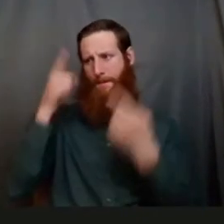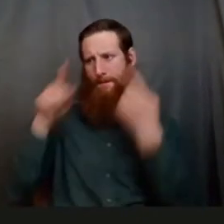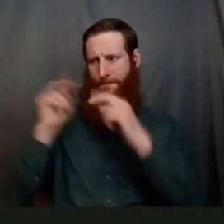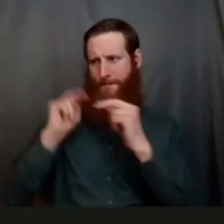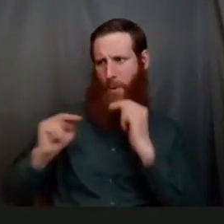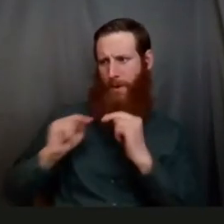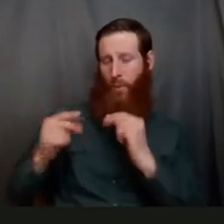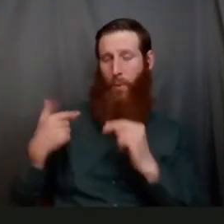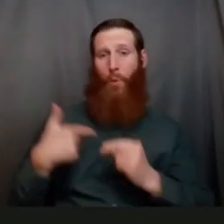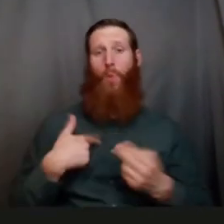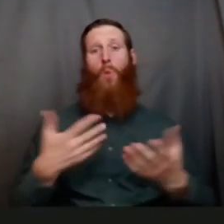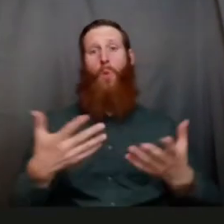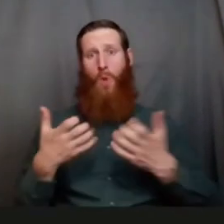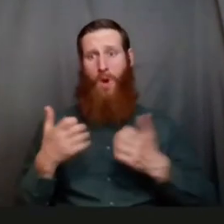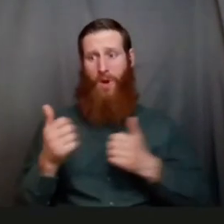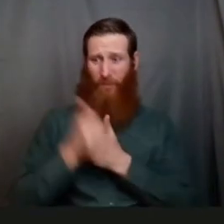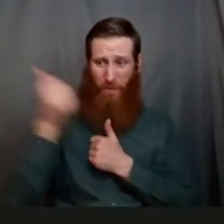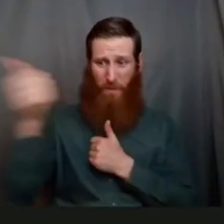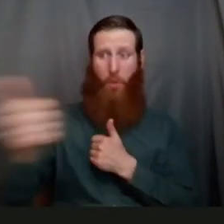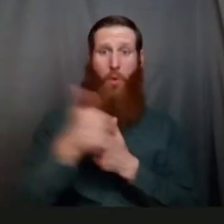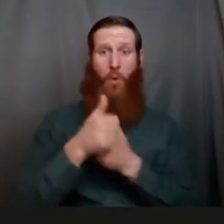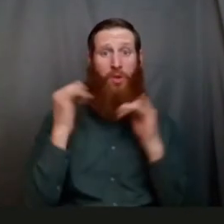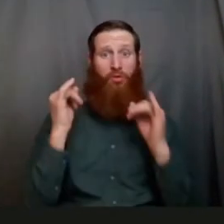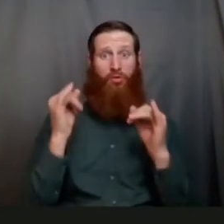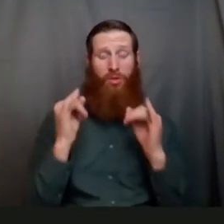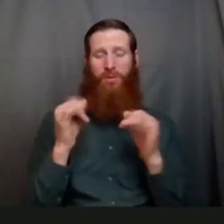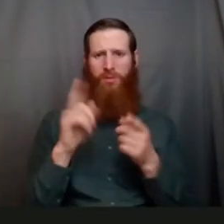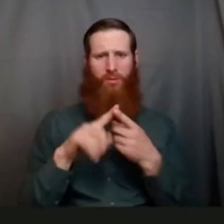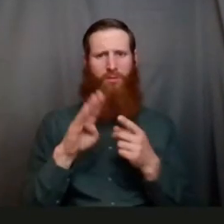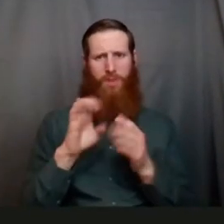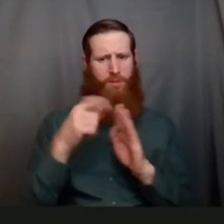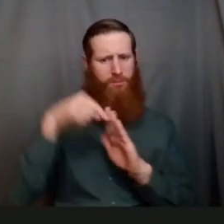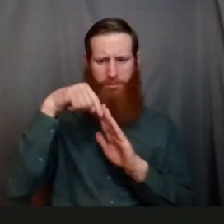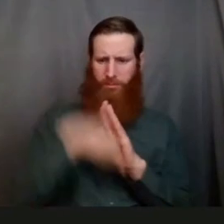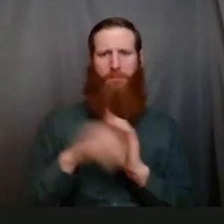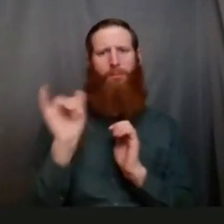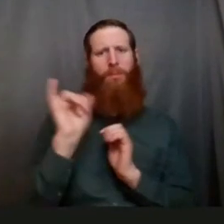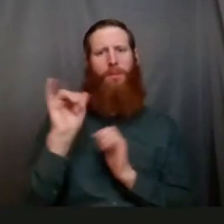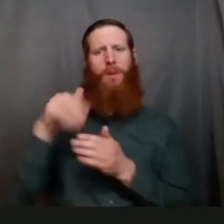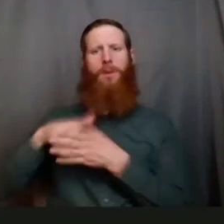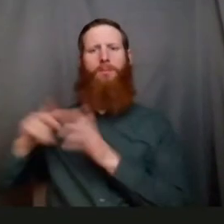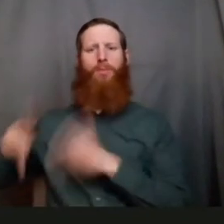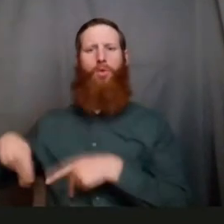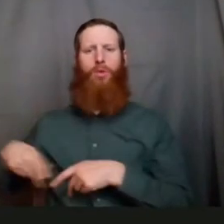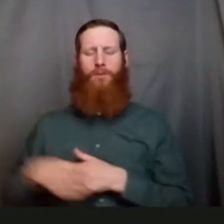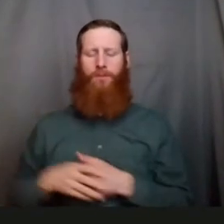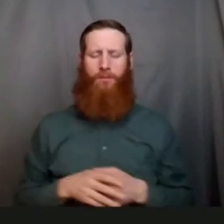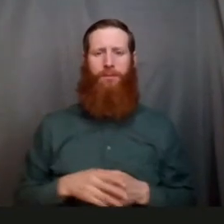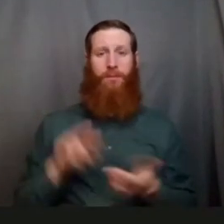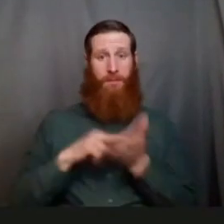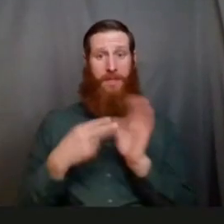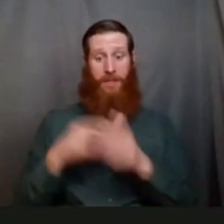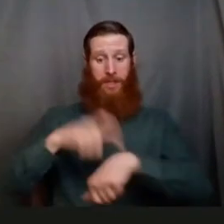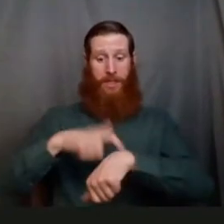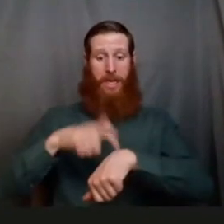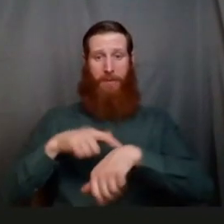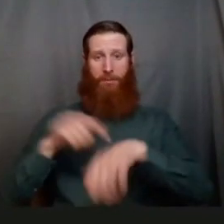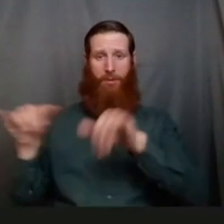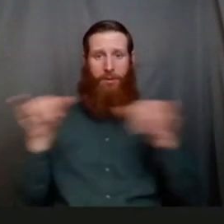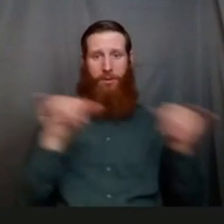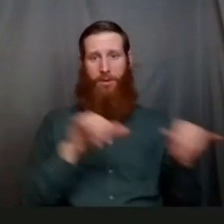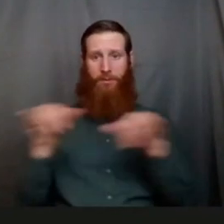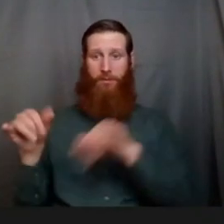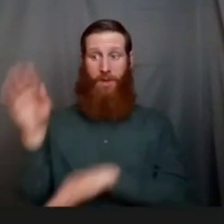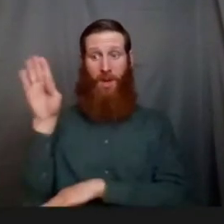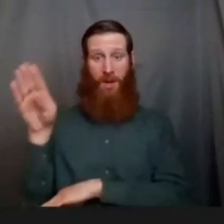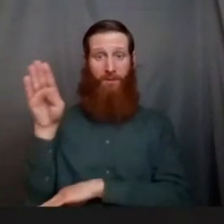as rigorous as our in-person learning. So the amount of time should mirror. So the afternoon should mirror